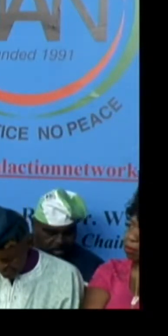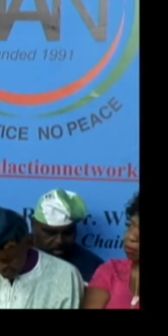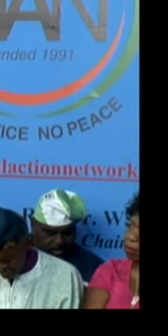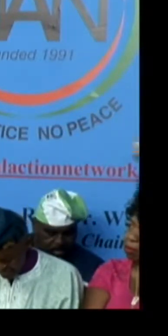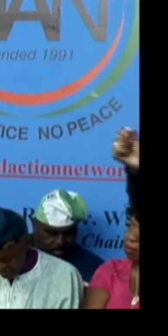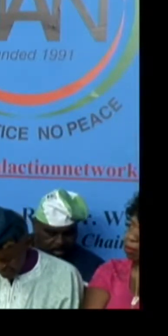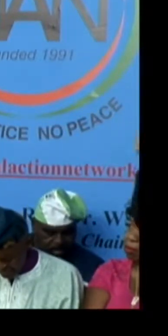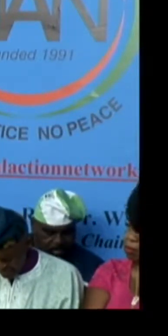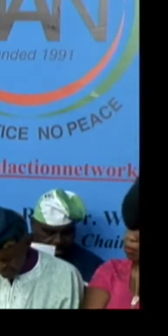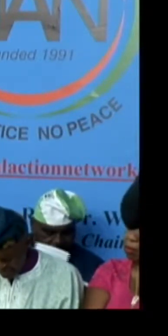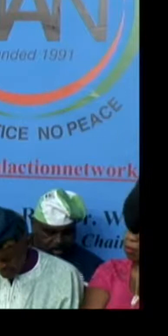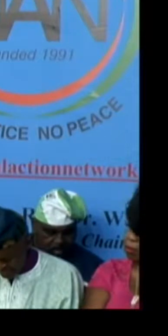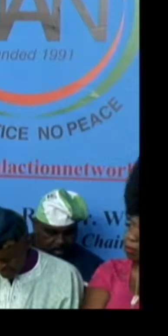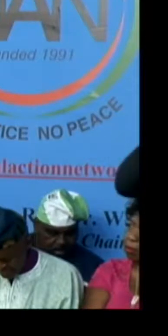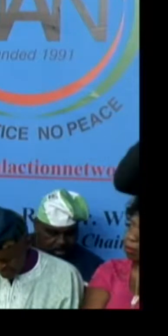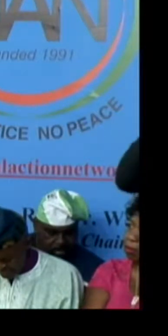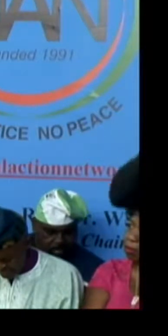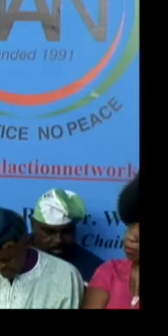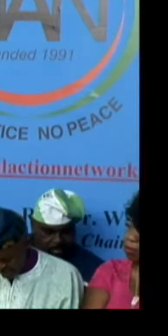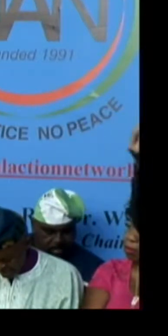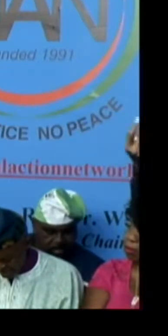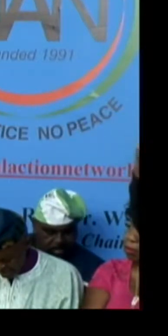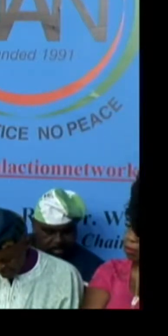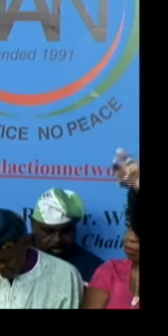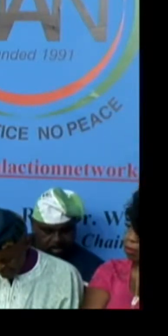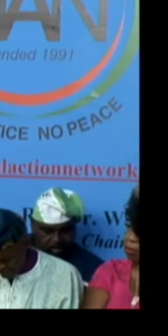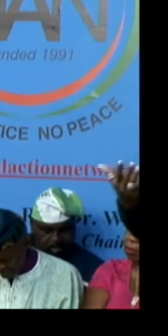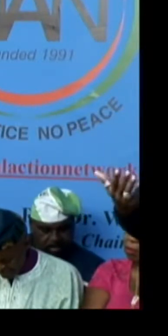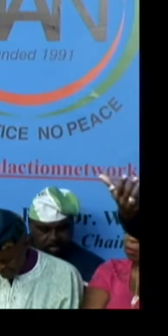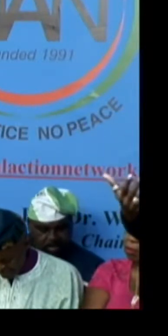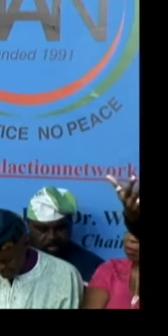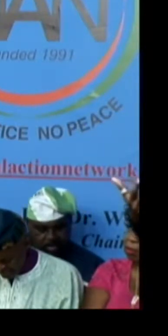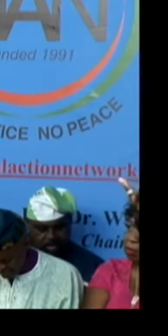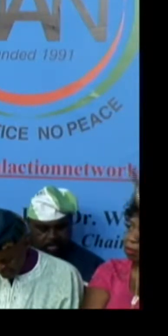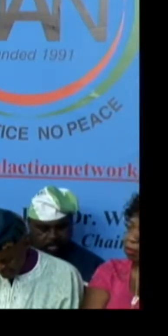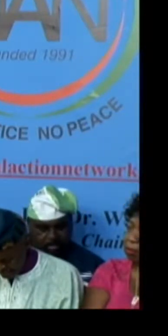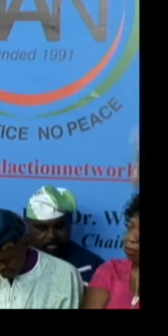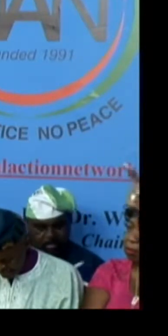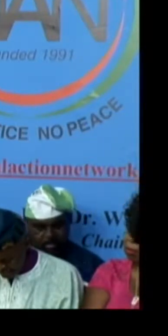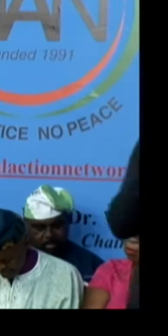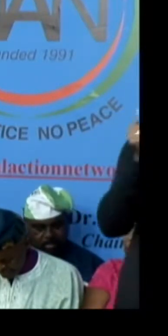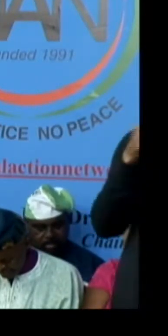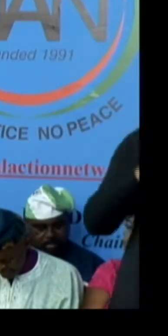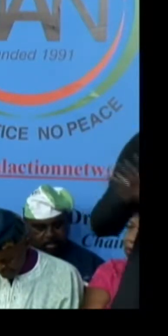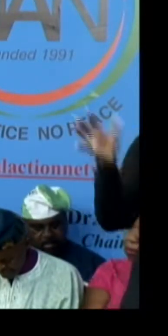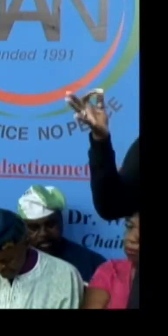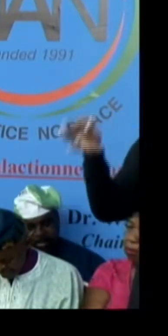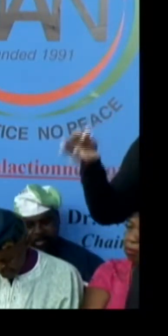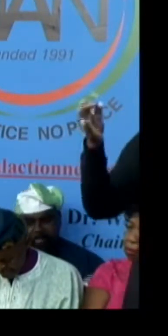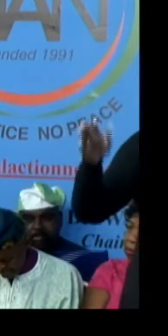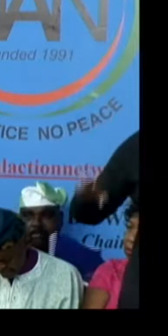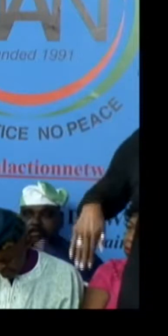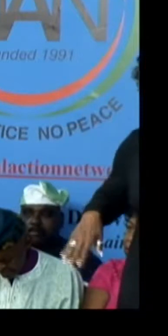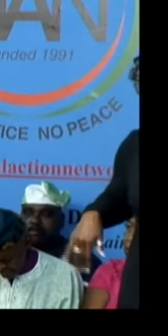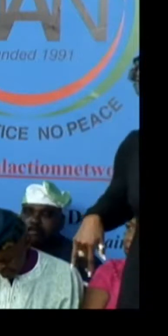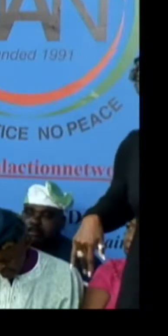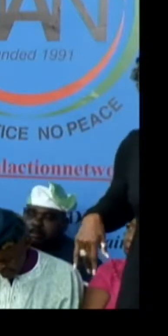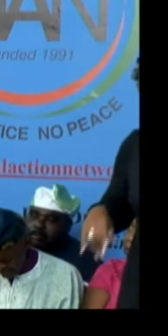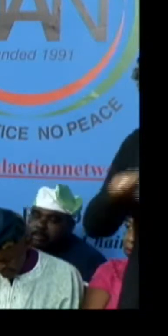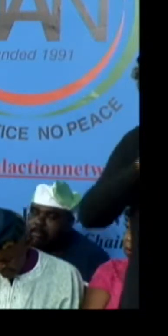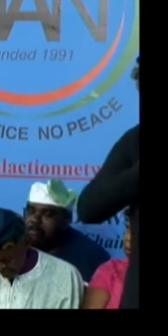haven't even been convicted of a crime. For a policeman to sit there and clap at that